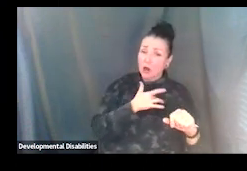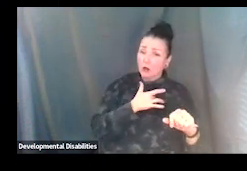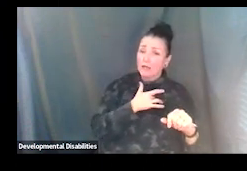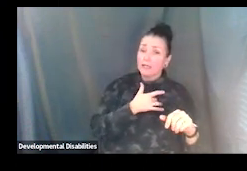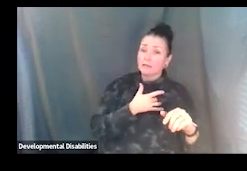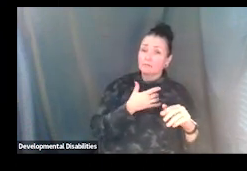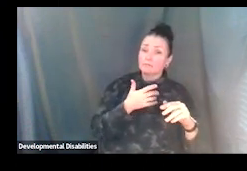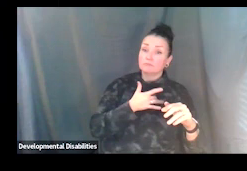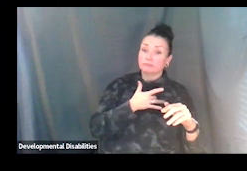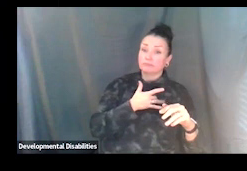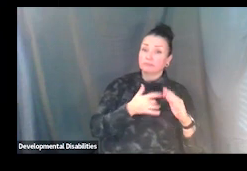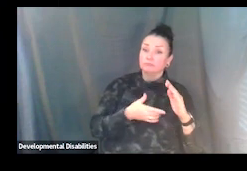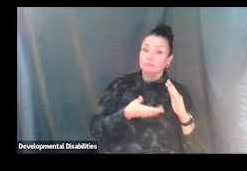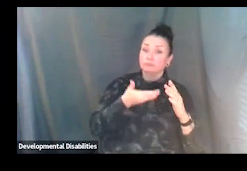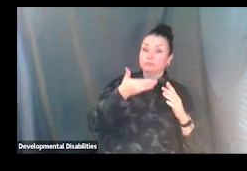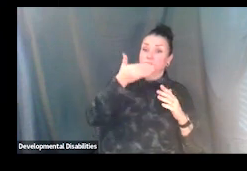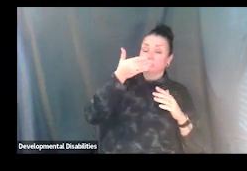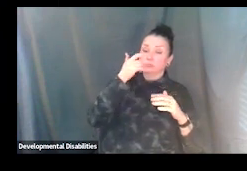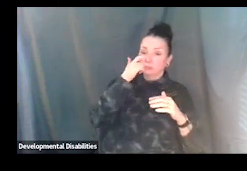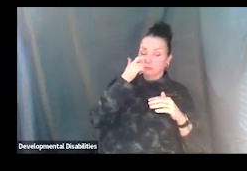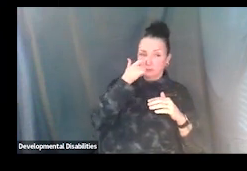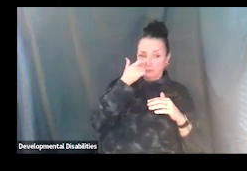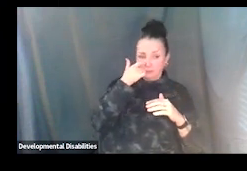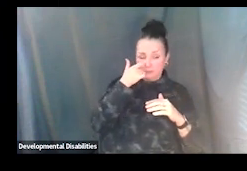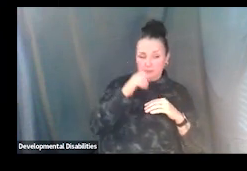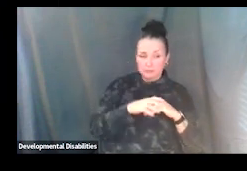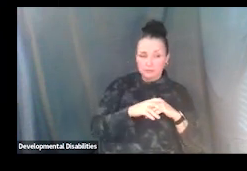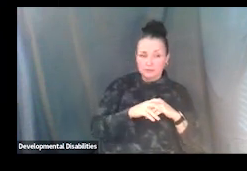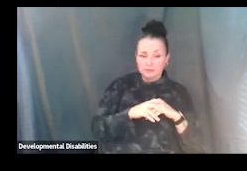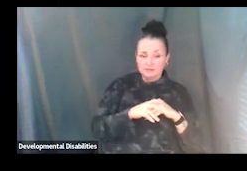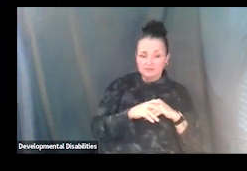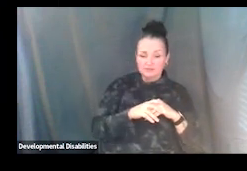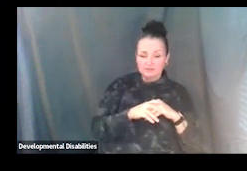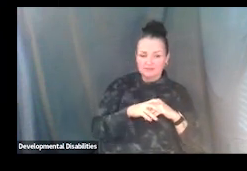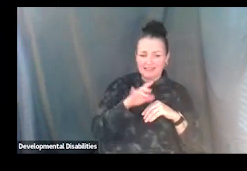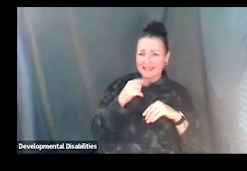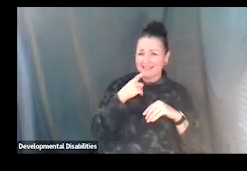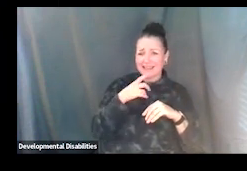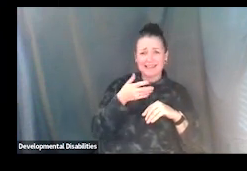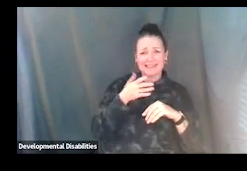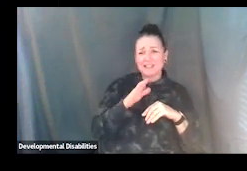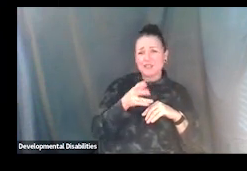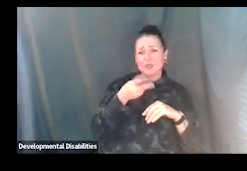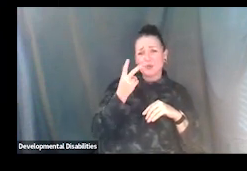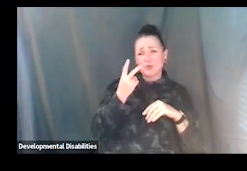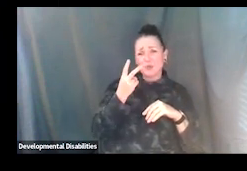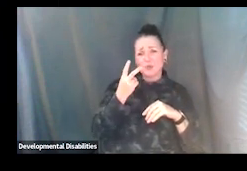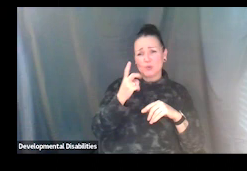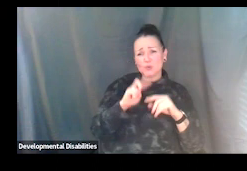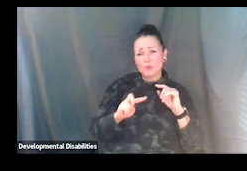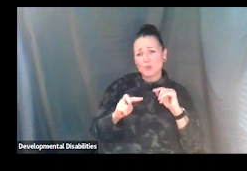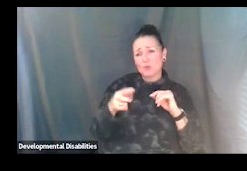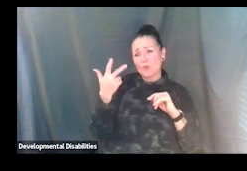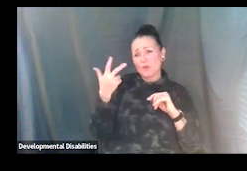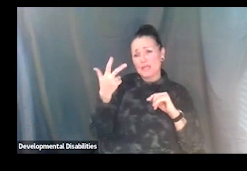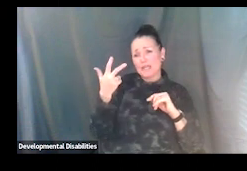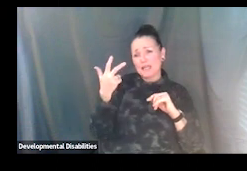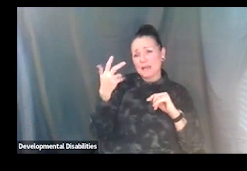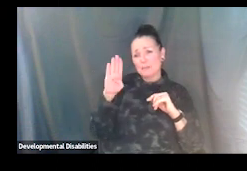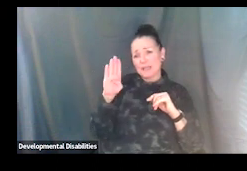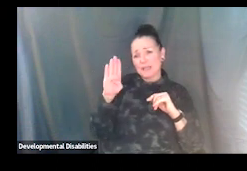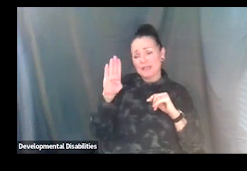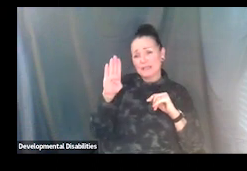meaningless. I think, you know, if you have a sample size of 20,000 people, even an increase of 2 or 3 beats per minute is going to be statistically significant.